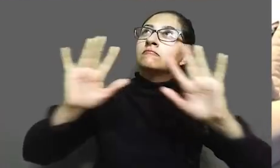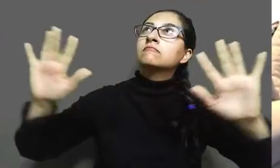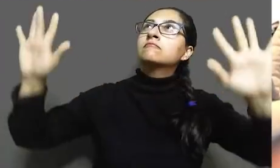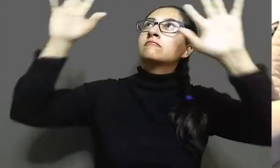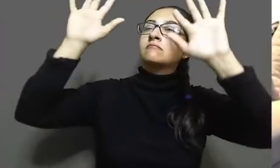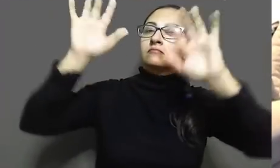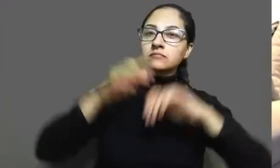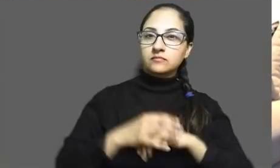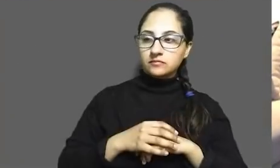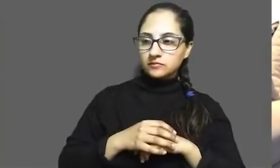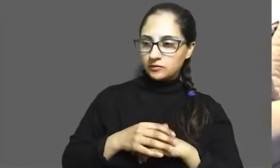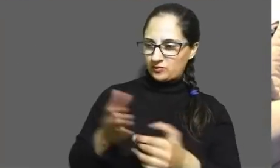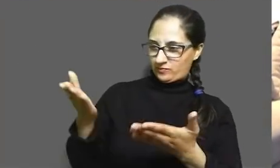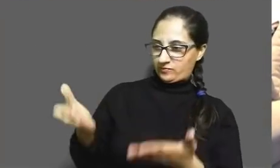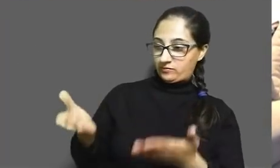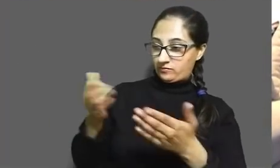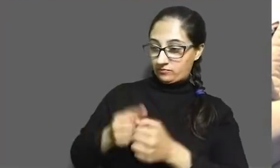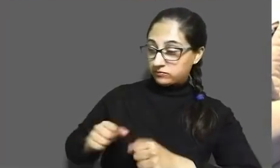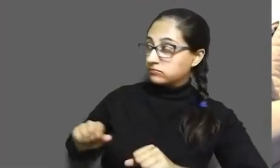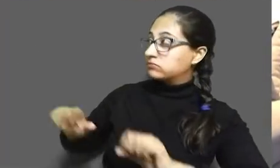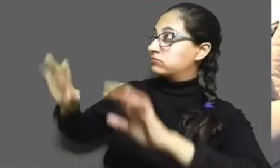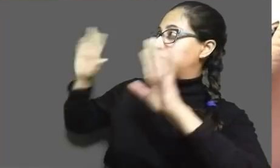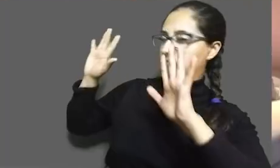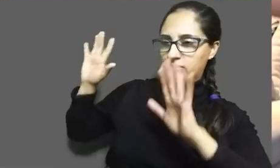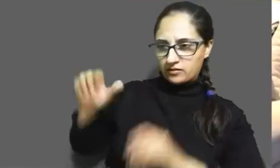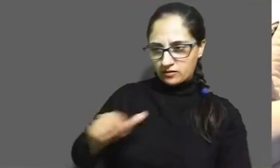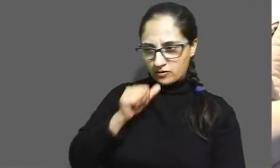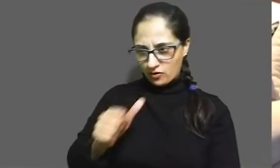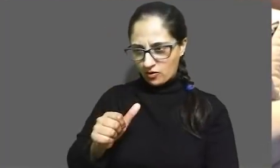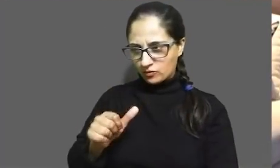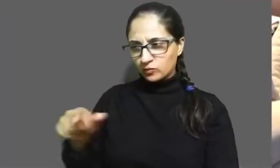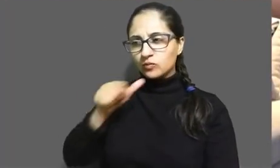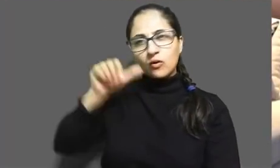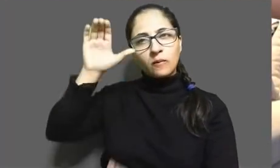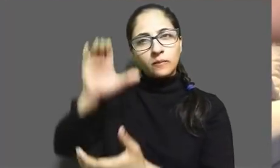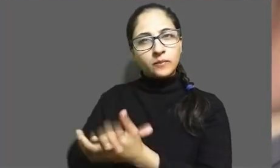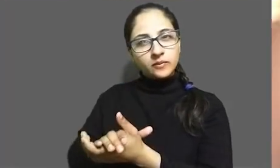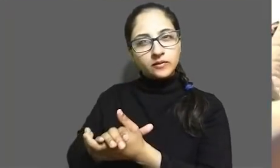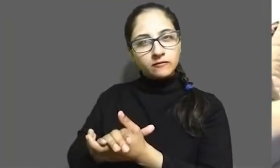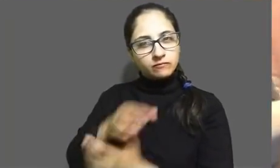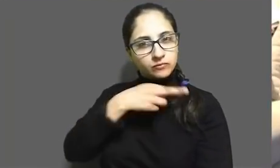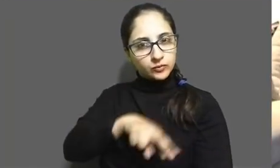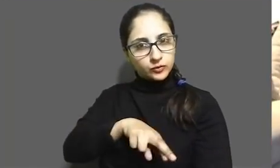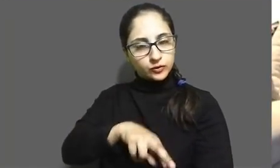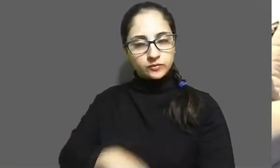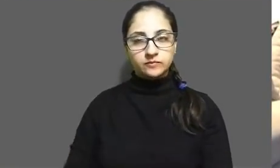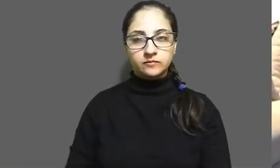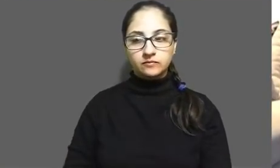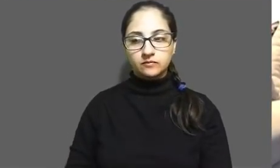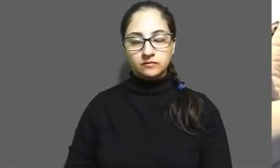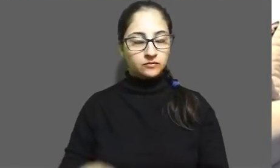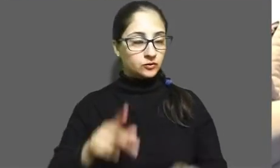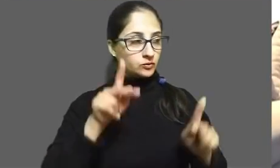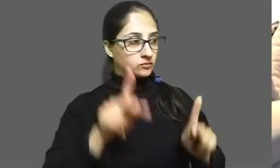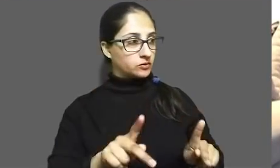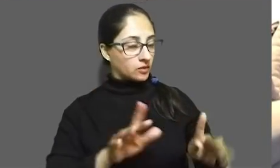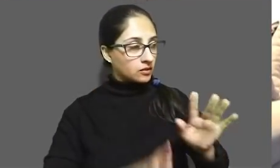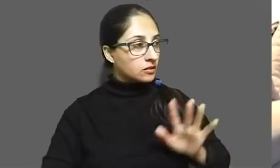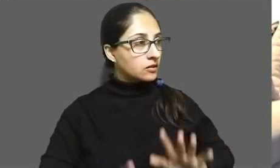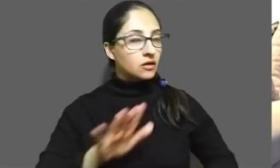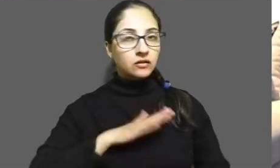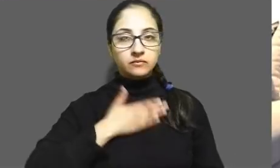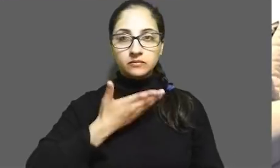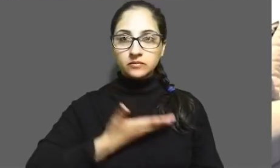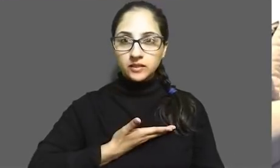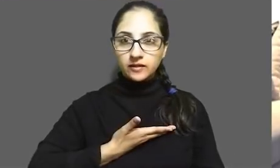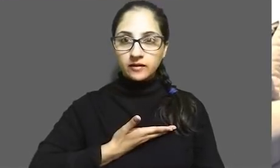who created you, the one who created the earth and the sky? Indeed, you have not submitted to